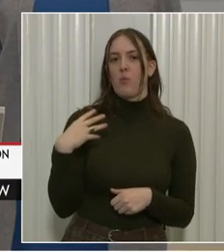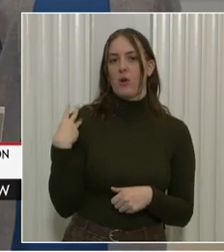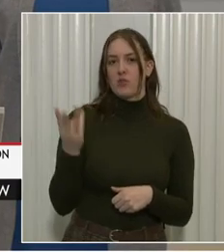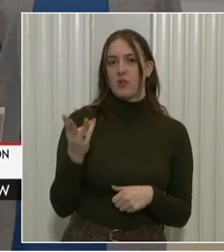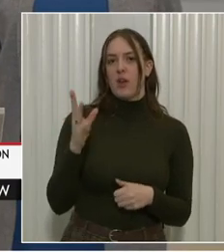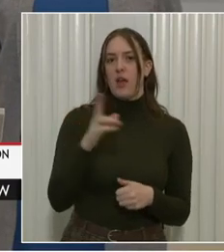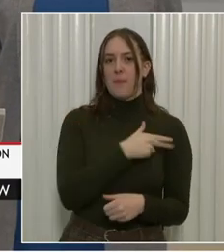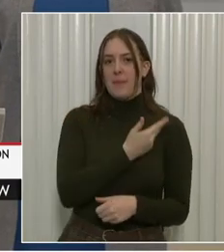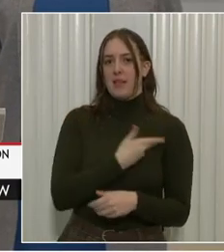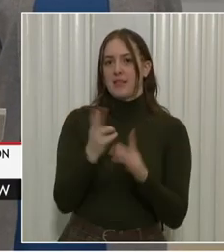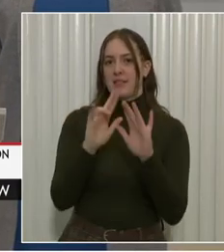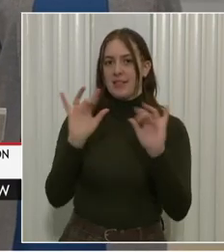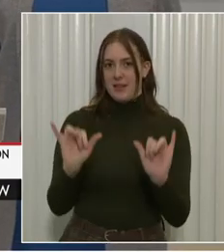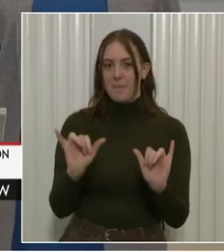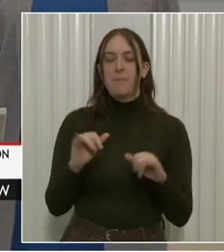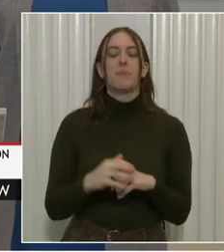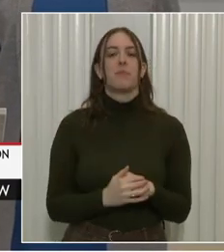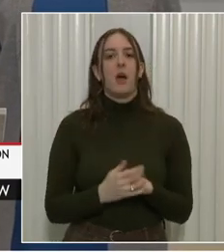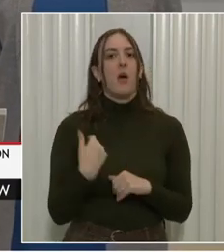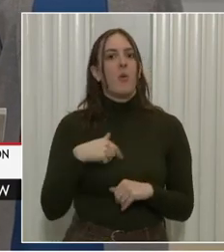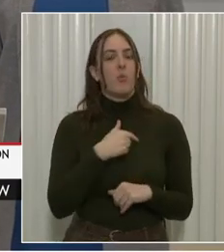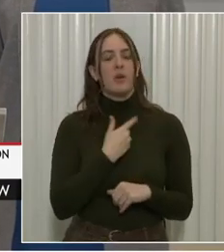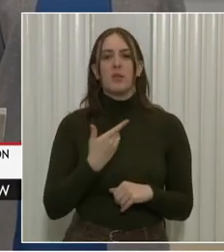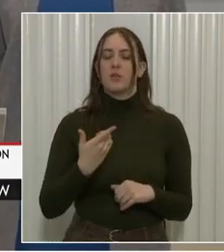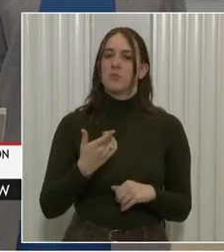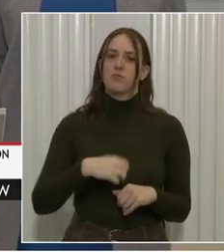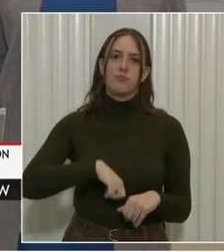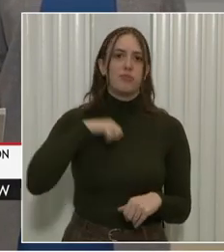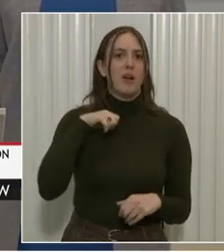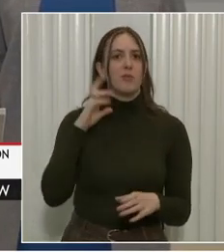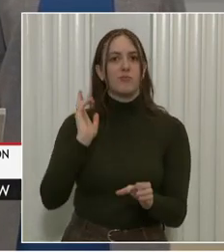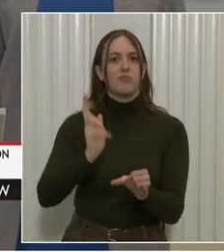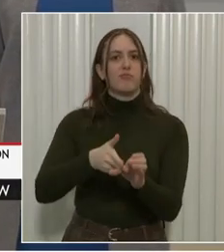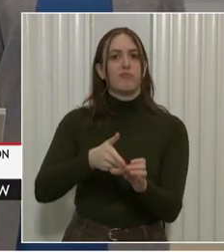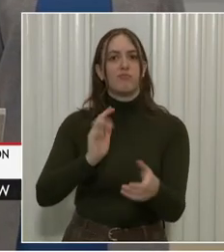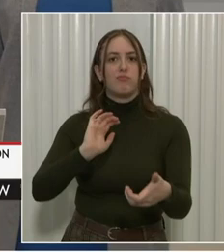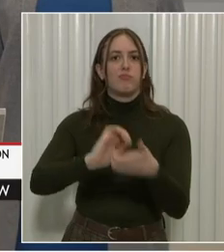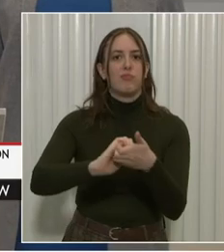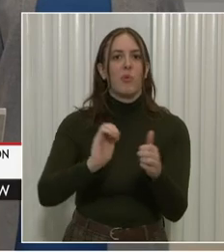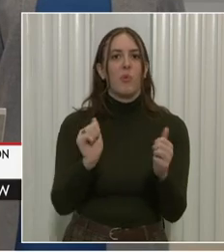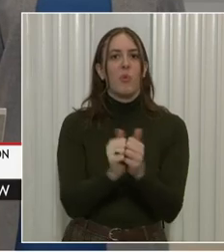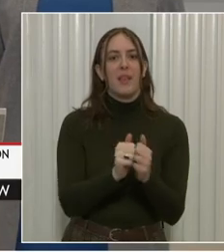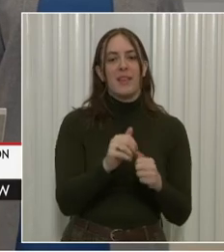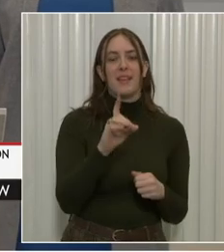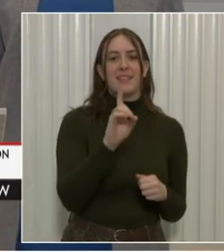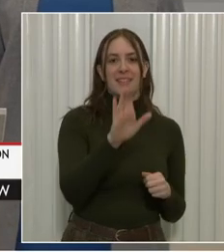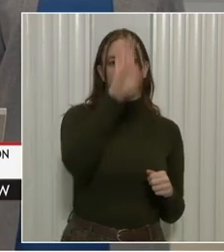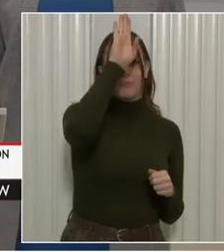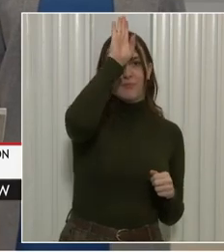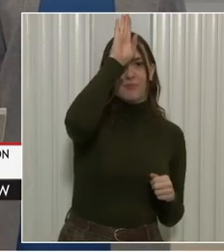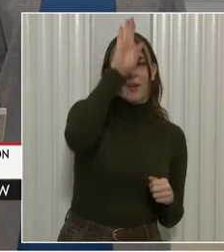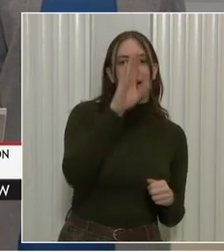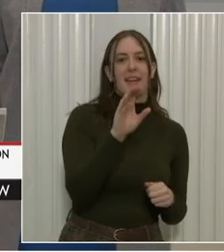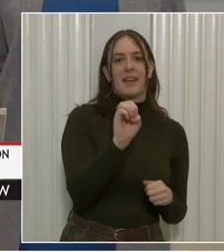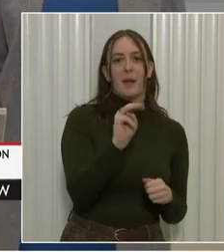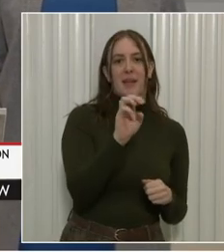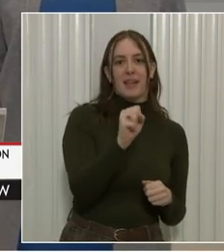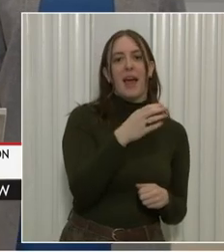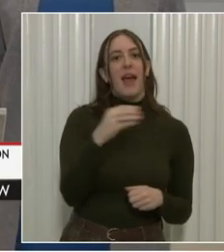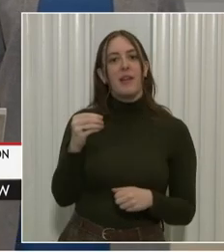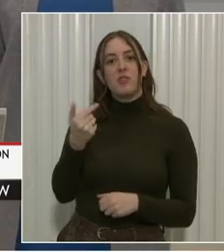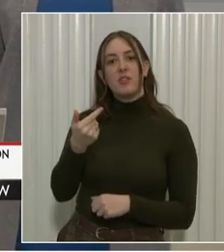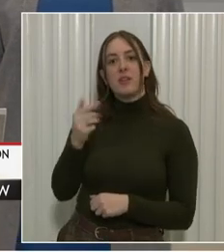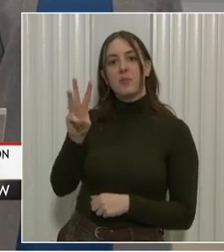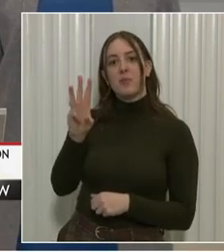region, MedStar Trauma is proud to partner with DC Fire and EMS and GW University